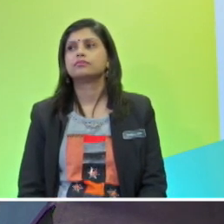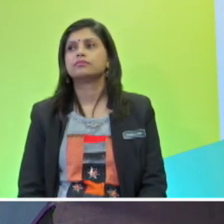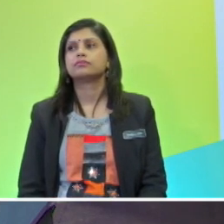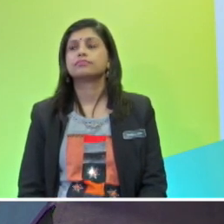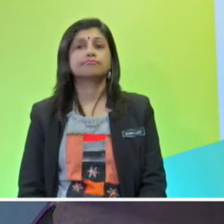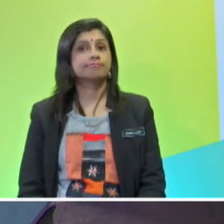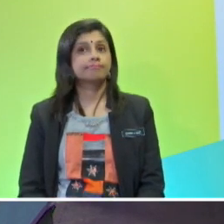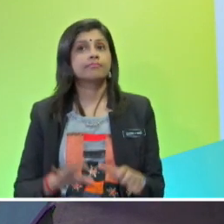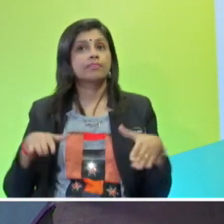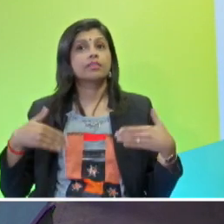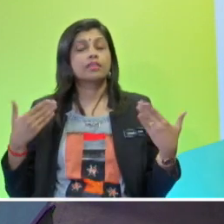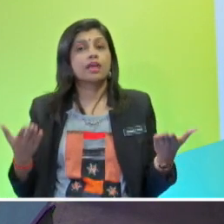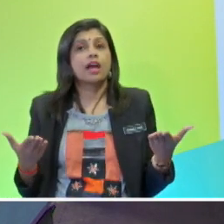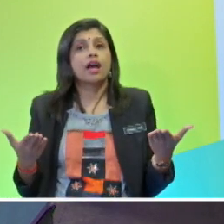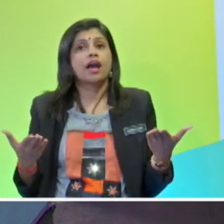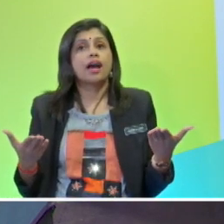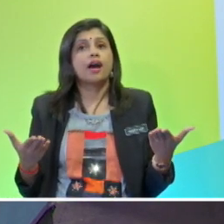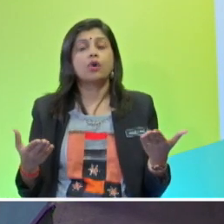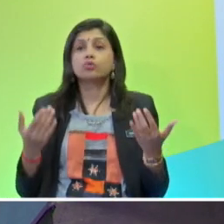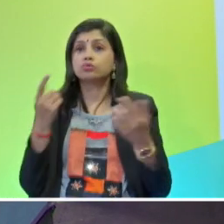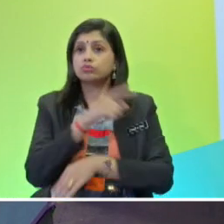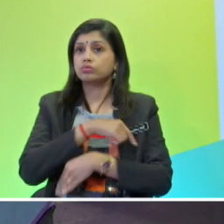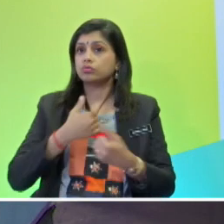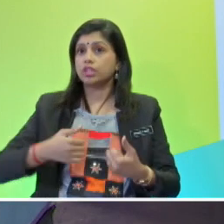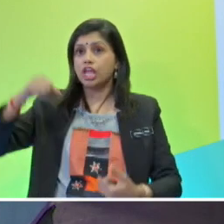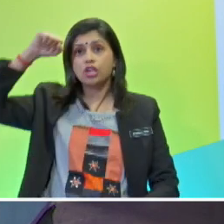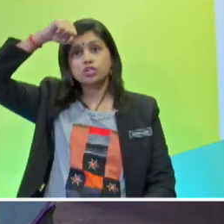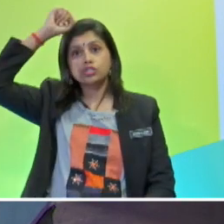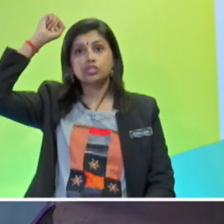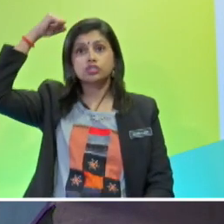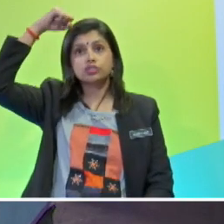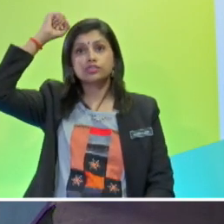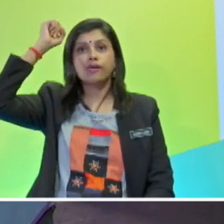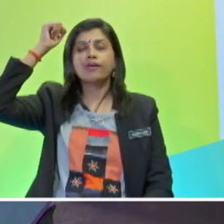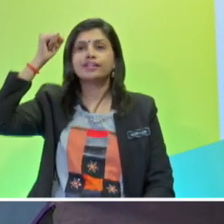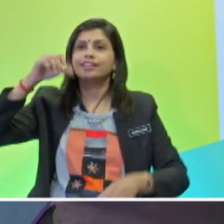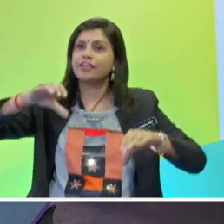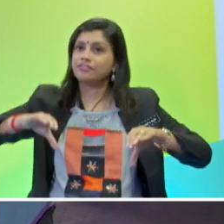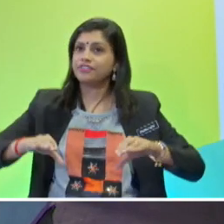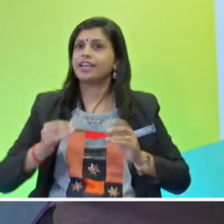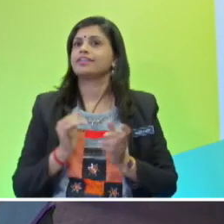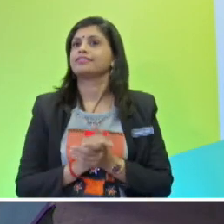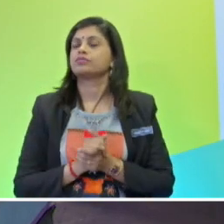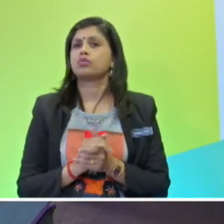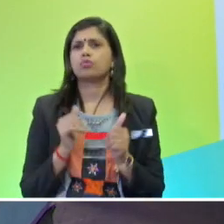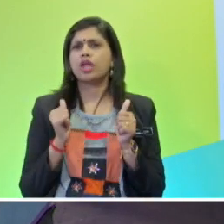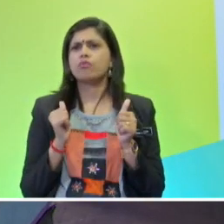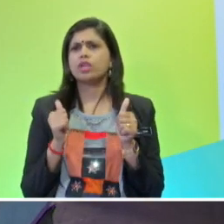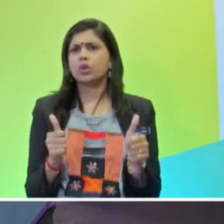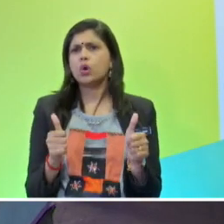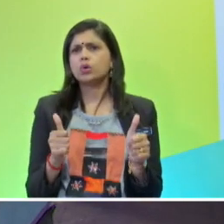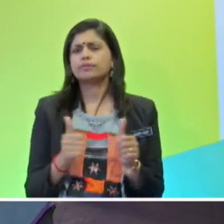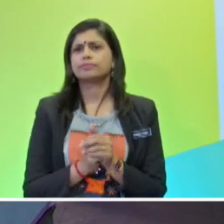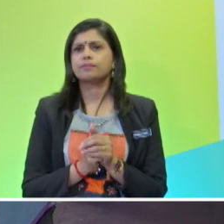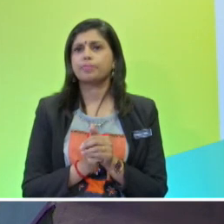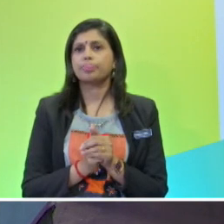correct, how well did I do for this activity? Simply superb. You're All awesome right. today. Okay, I can give